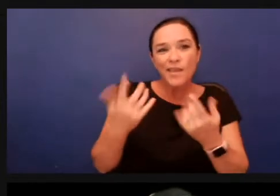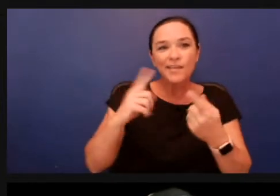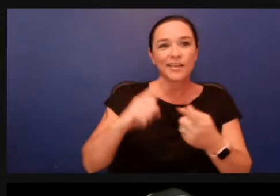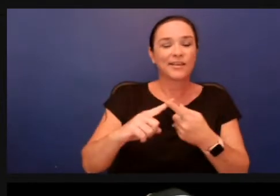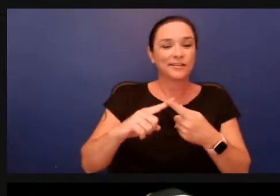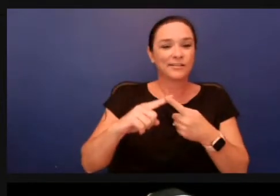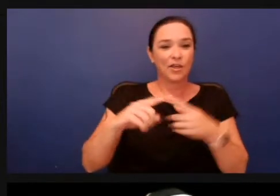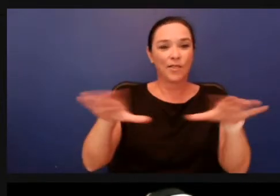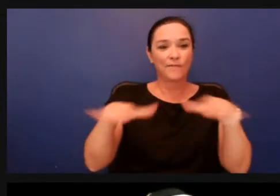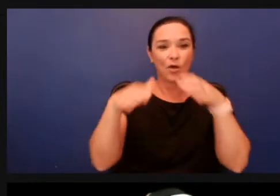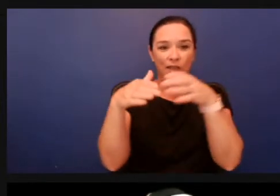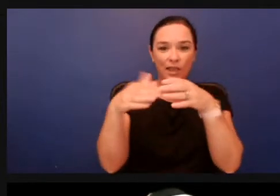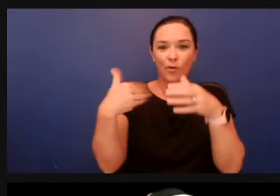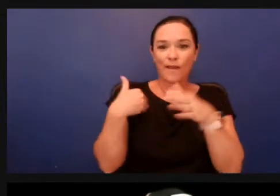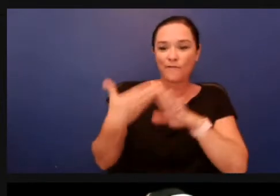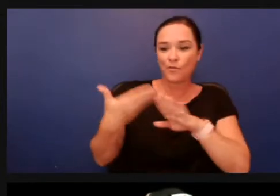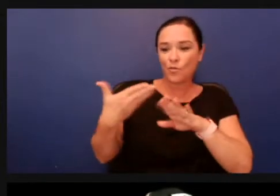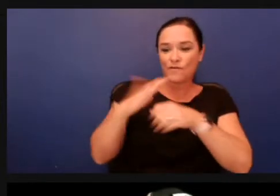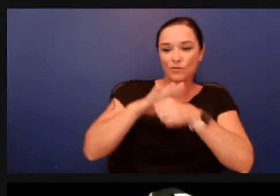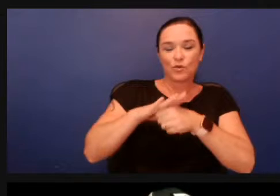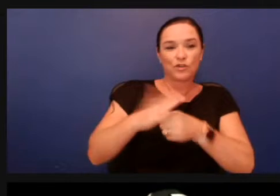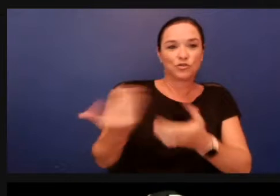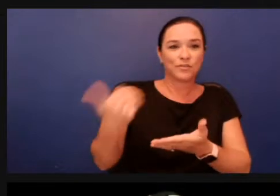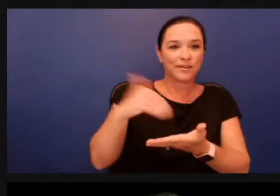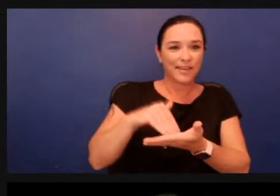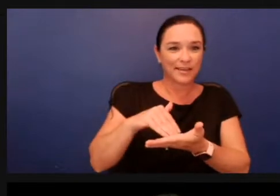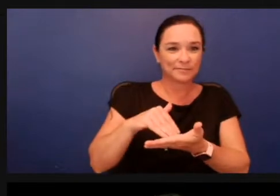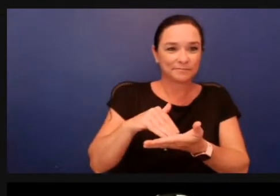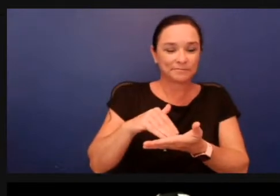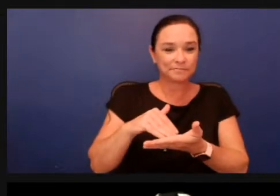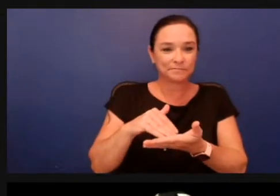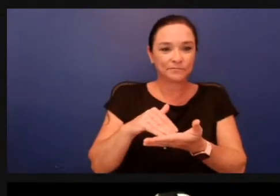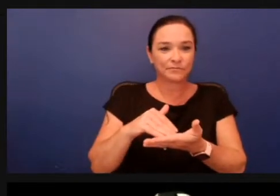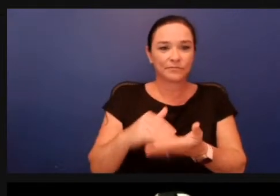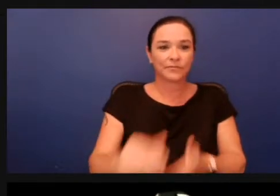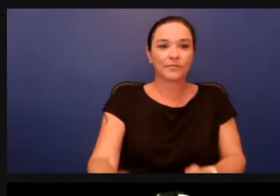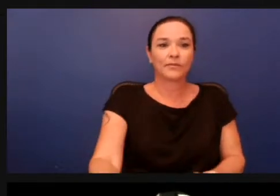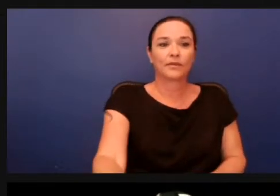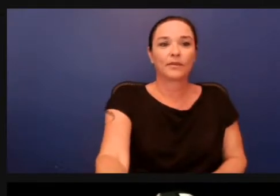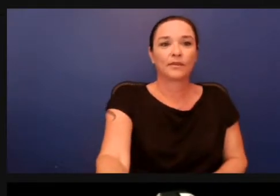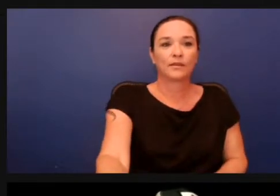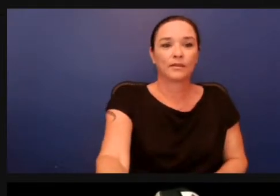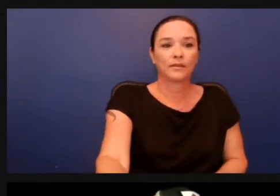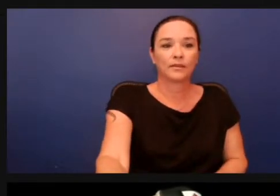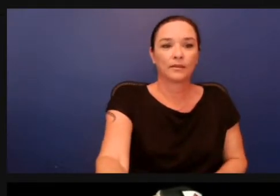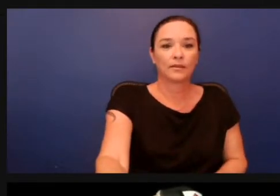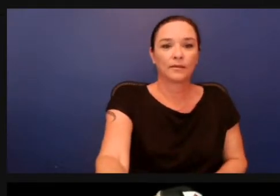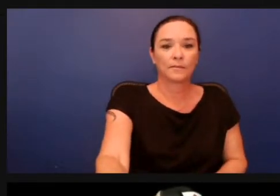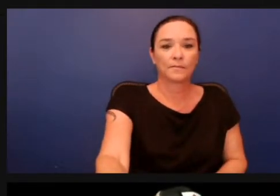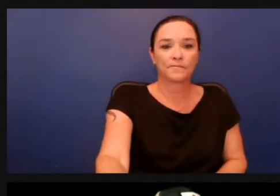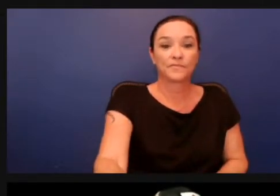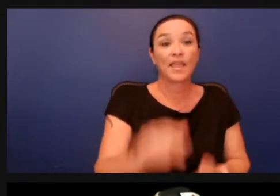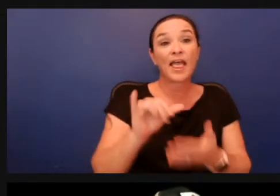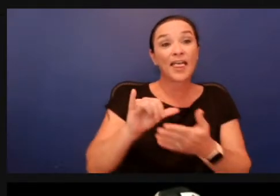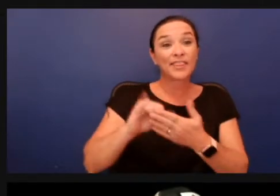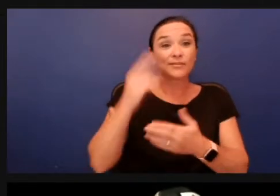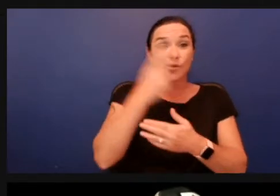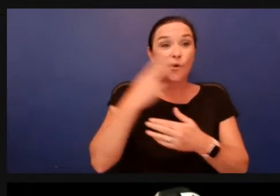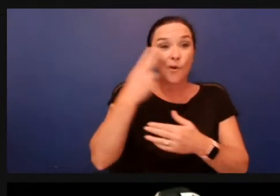previous pressure, given how much energy it expended with this last intrusion. And that's our Hawaiian volcano summary for the week.